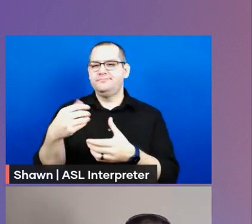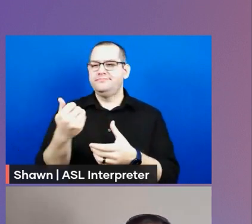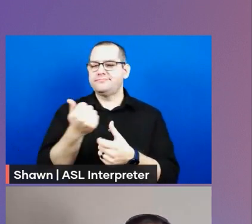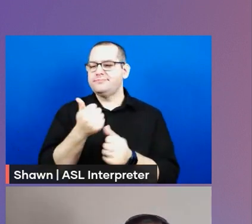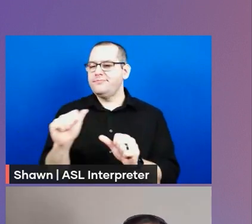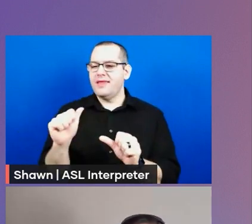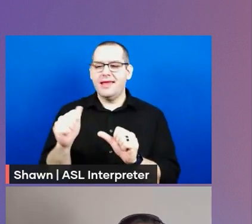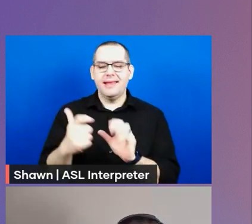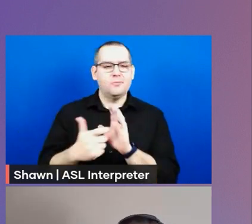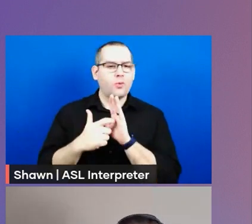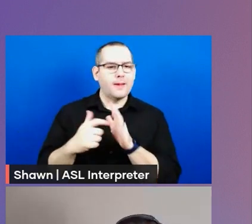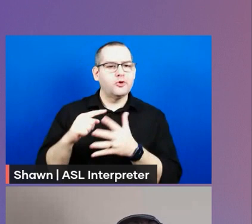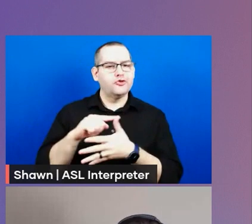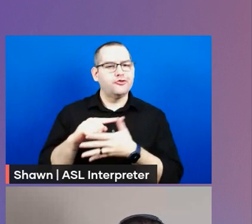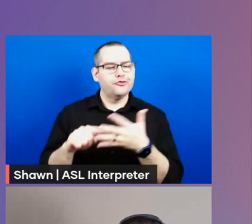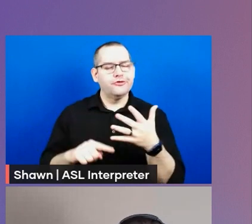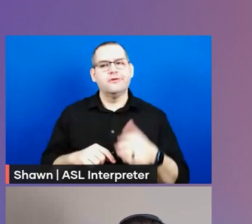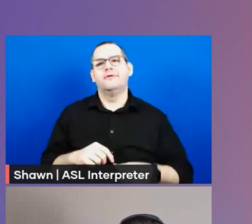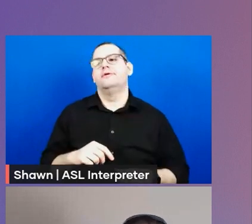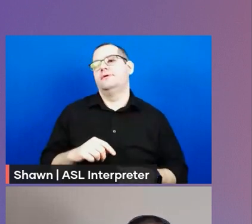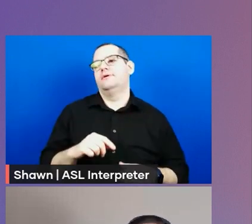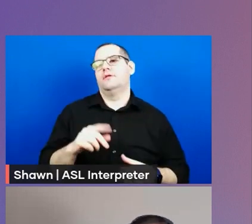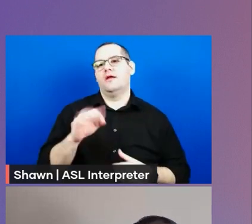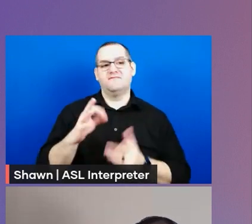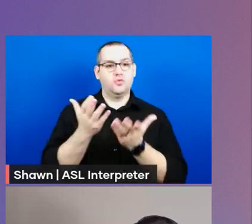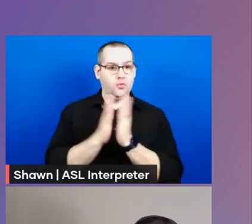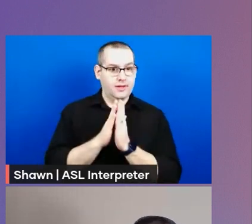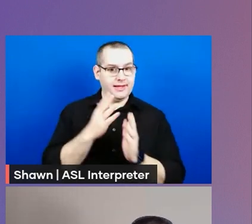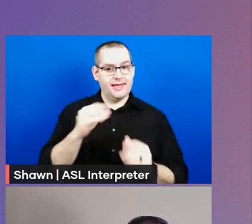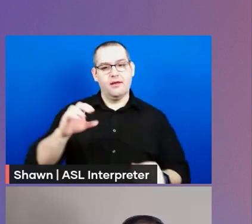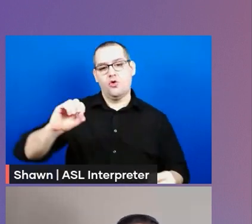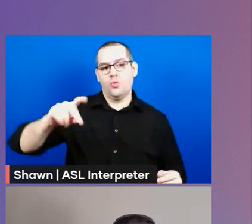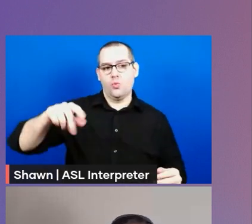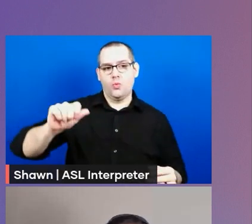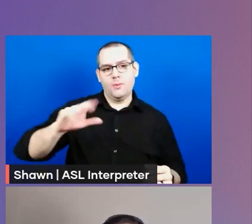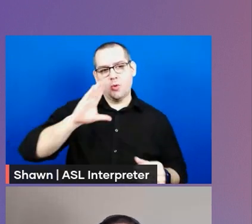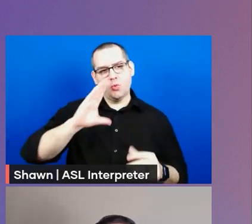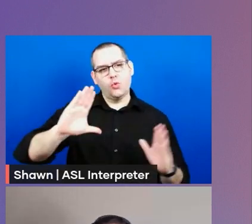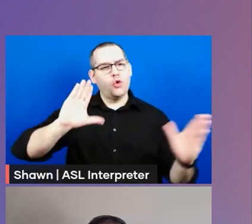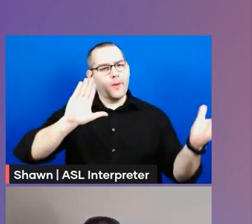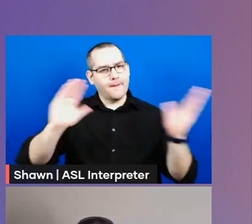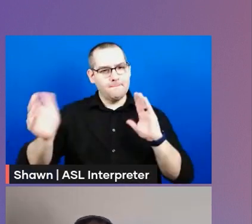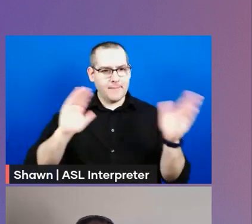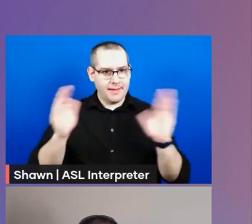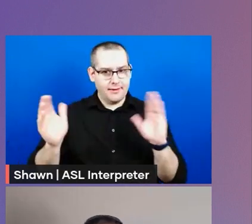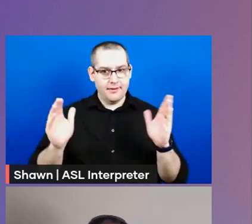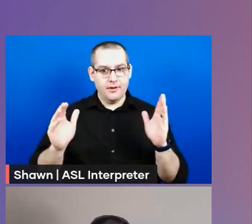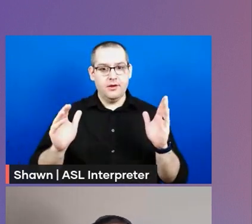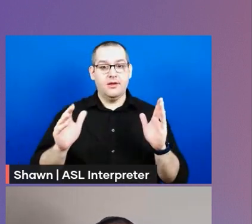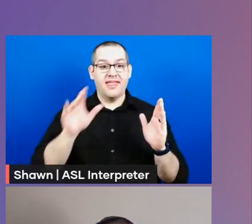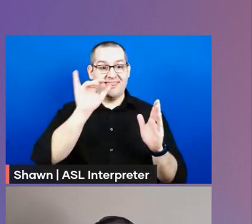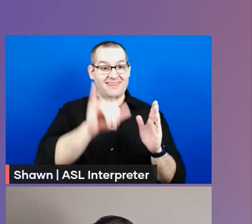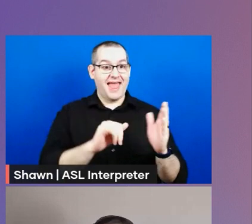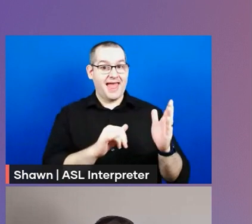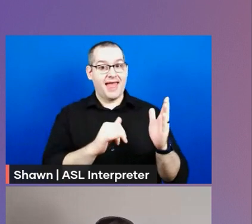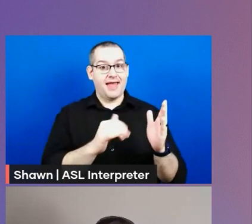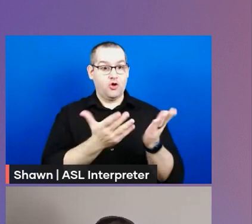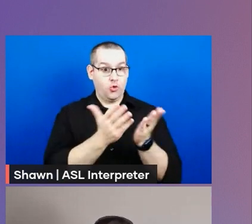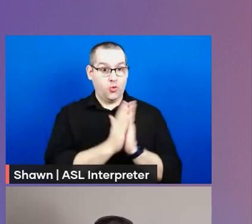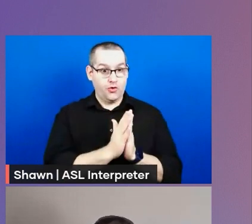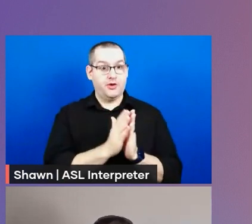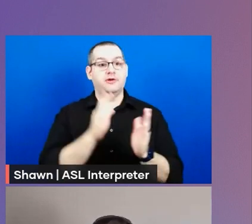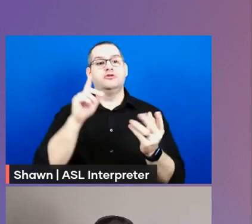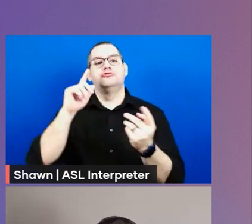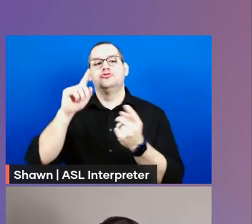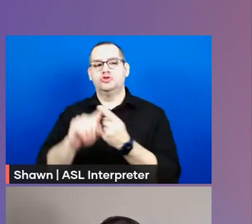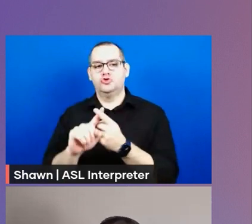parameters of the request, and then OPA is going to compare that query to the policies that